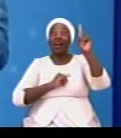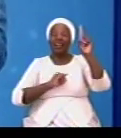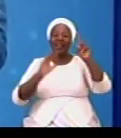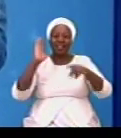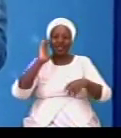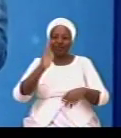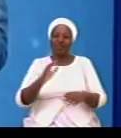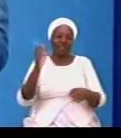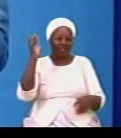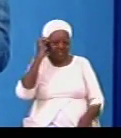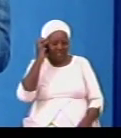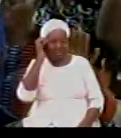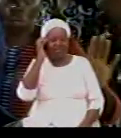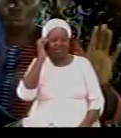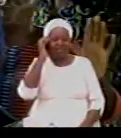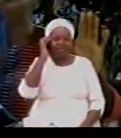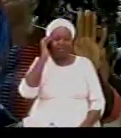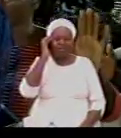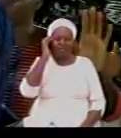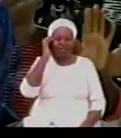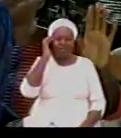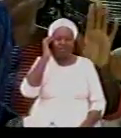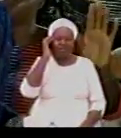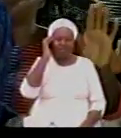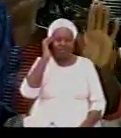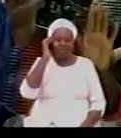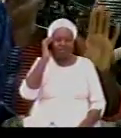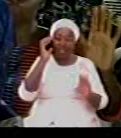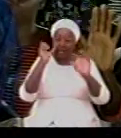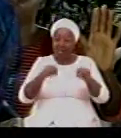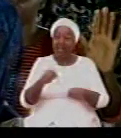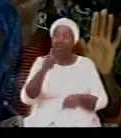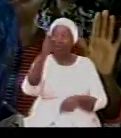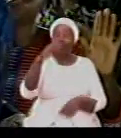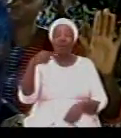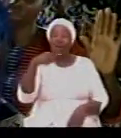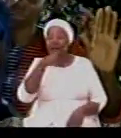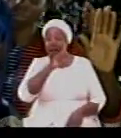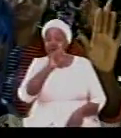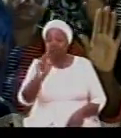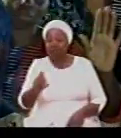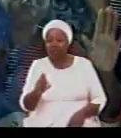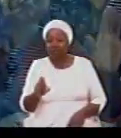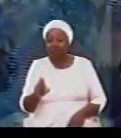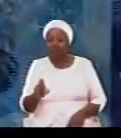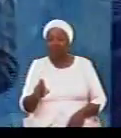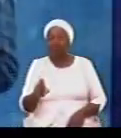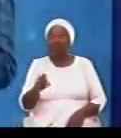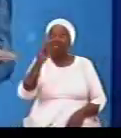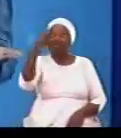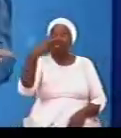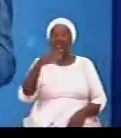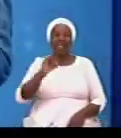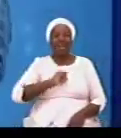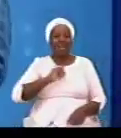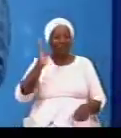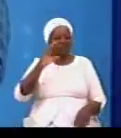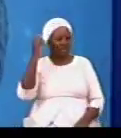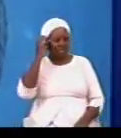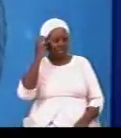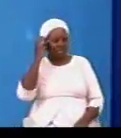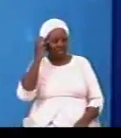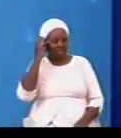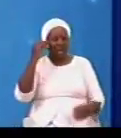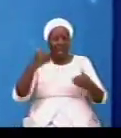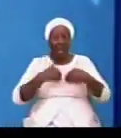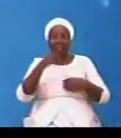Can God lie? He said, I will hear. Has God changed? He said, I will